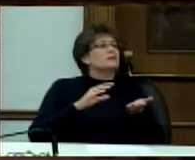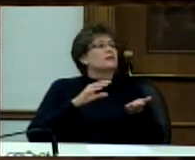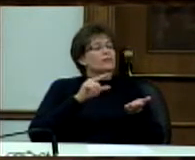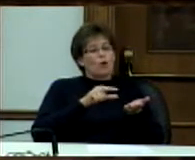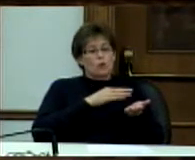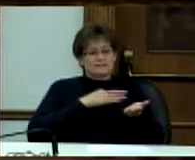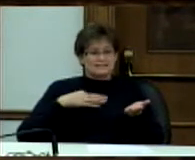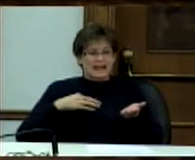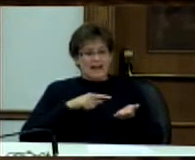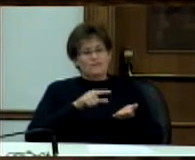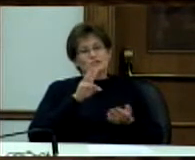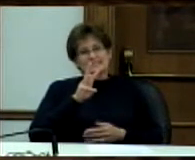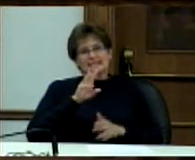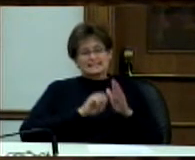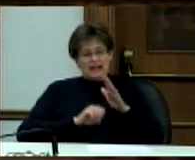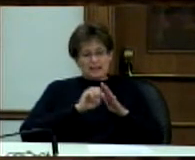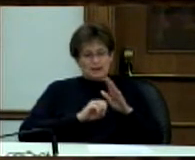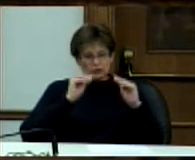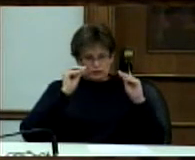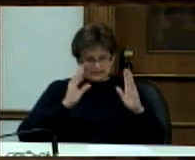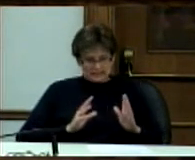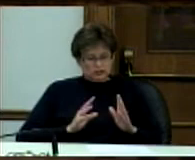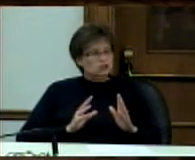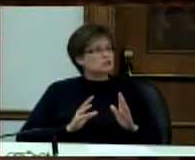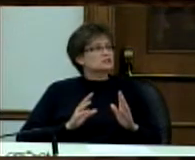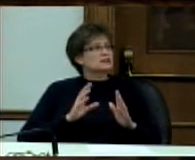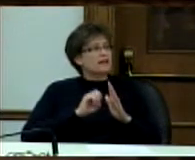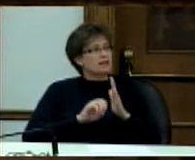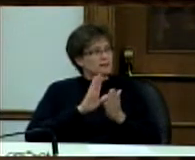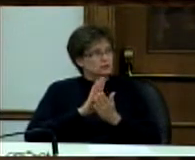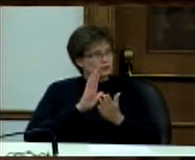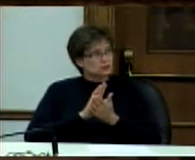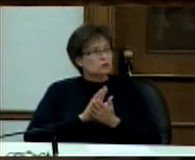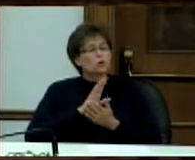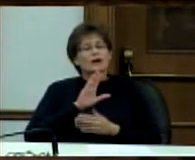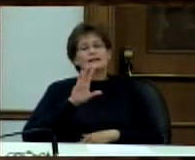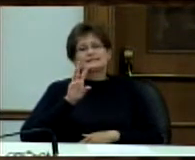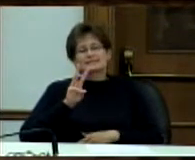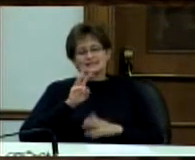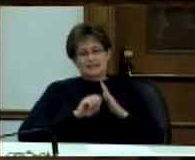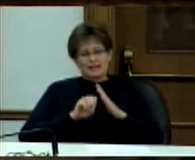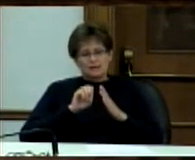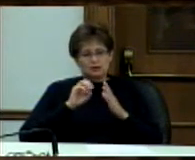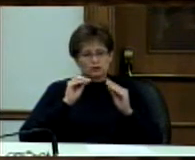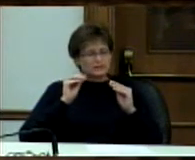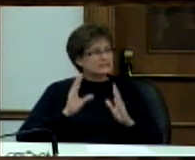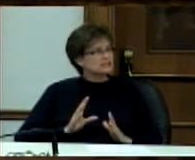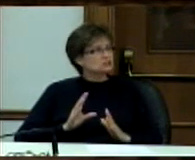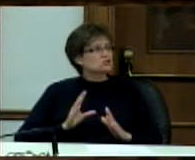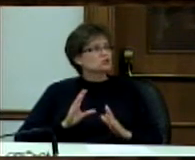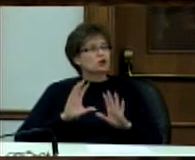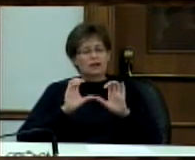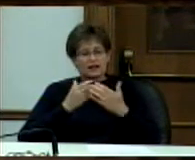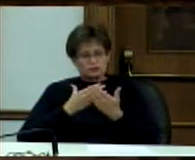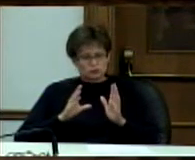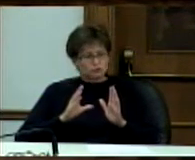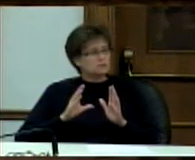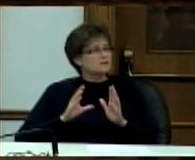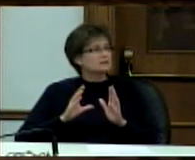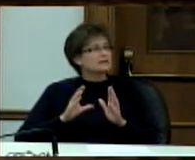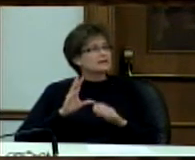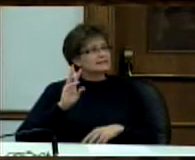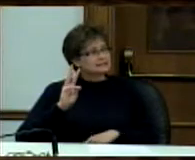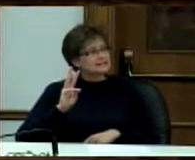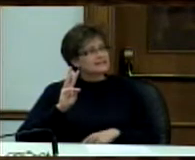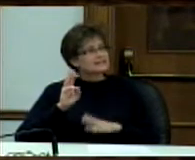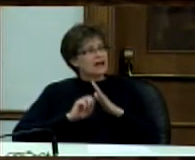this year. Those staff include 6 elementary teachers at the elementary level, and 6 elementary teachers, classroom teachers, and